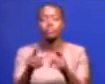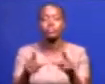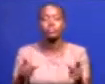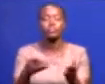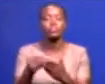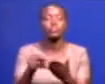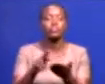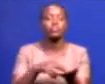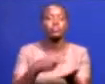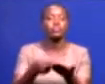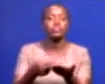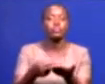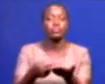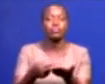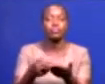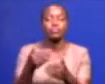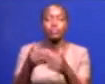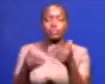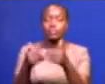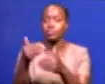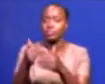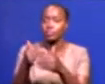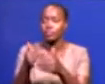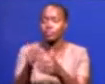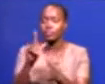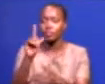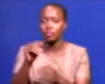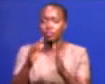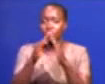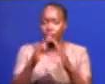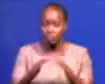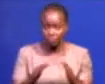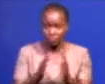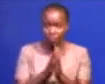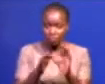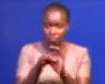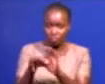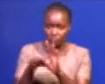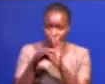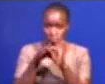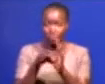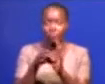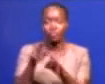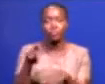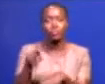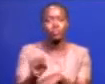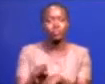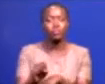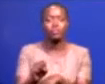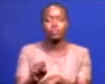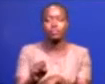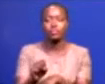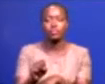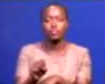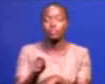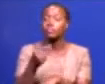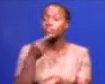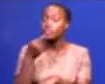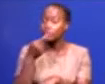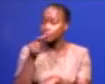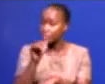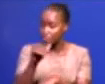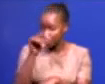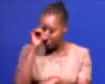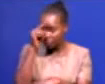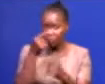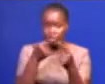financial resources for the construction of low-cost houses. Cooperatives Principal Secretary Patrick Kilema says that government is in